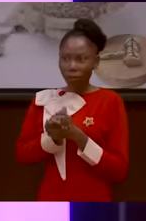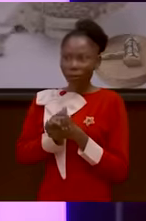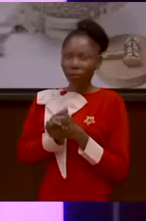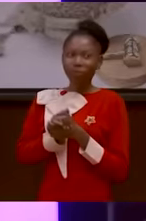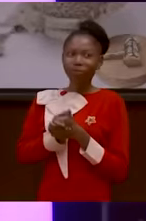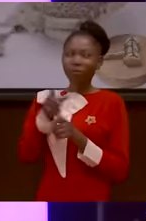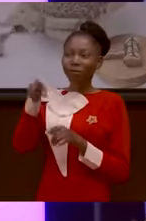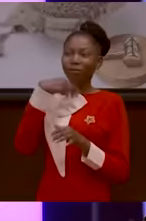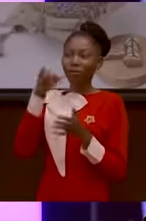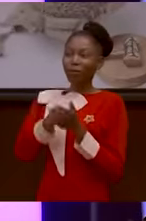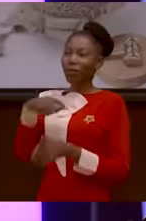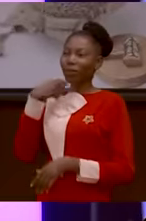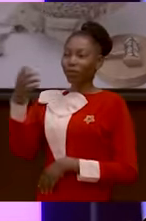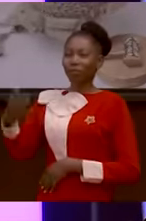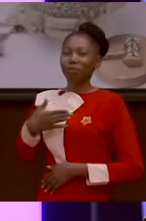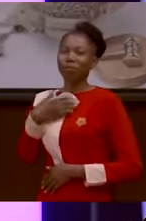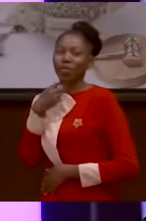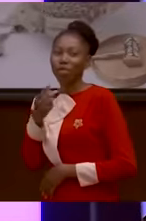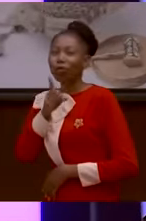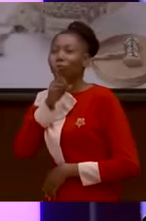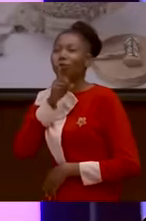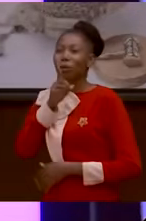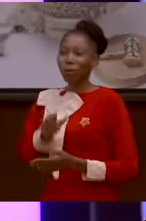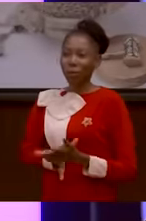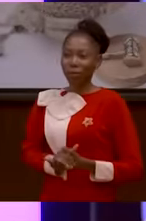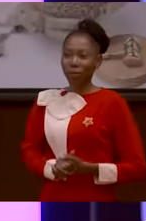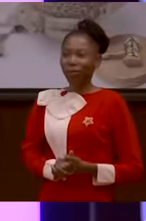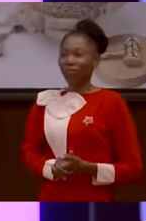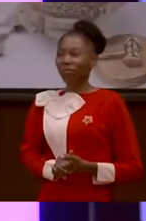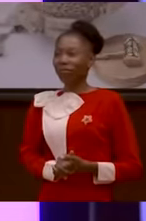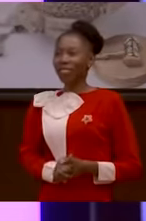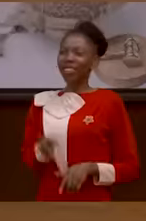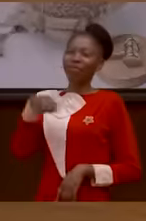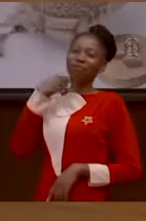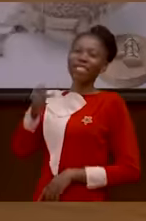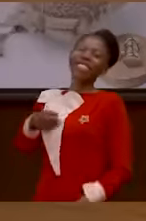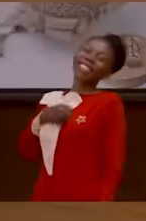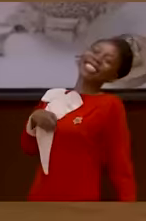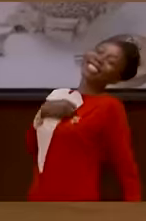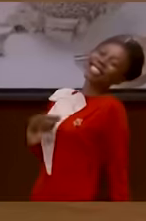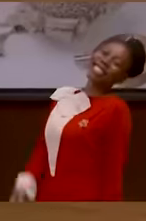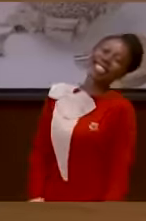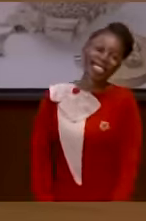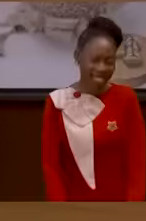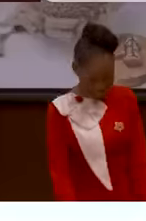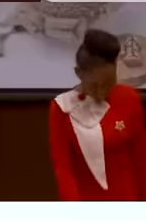I'm What did you say? I'm sorry, ma'am. Sorry. No, apologize to him. Sorry.